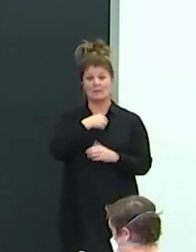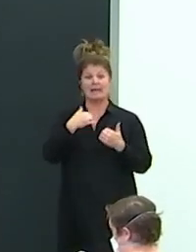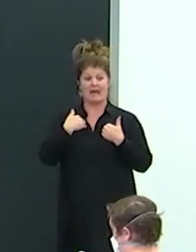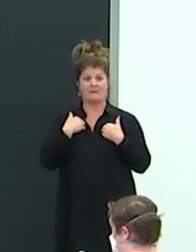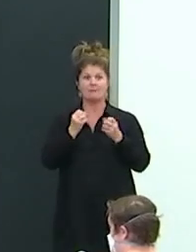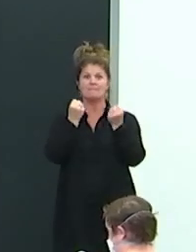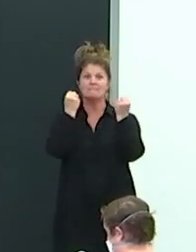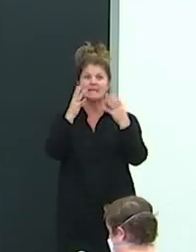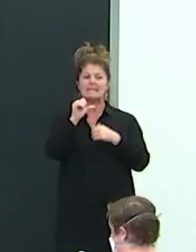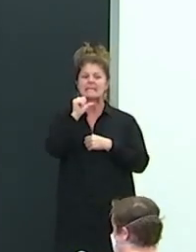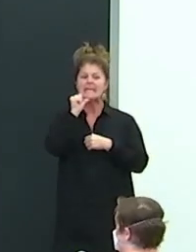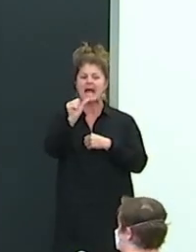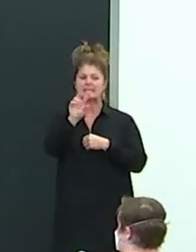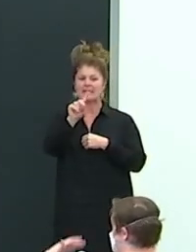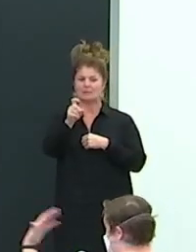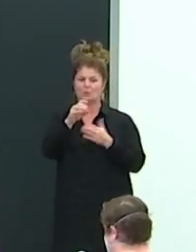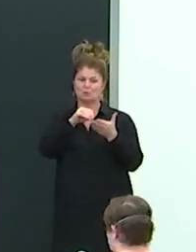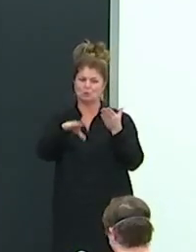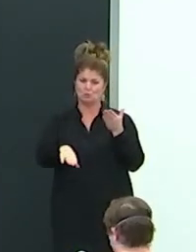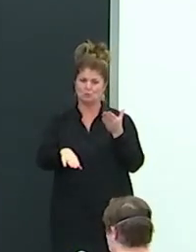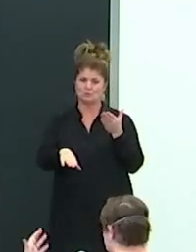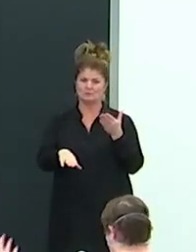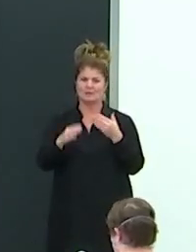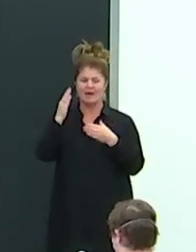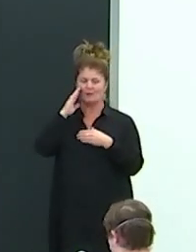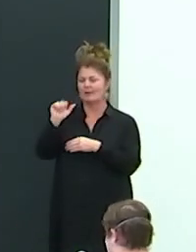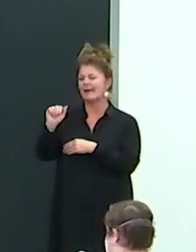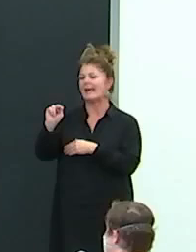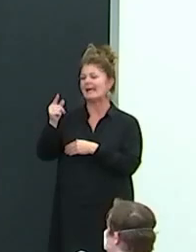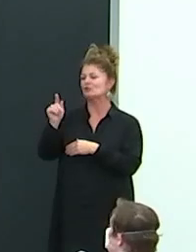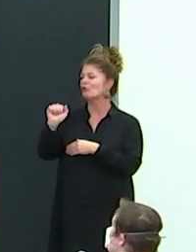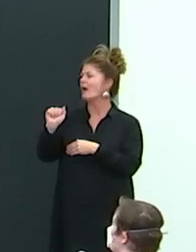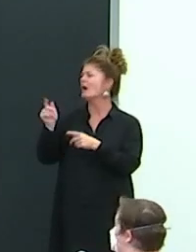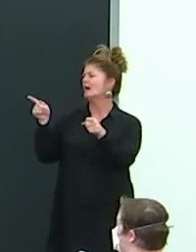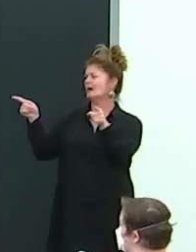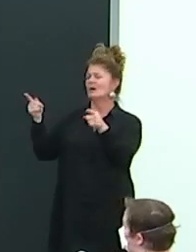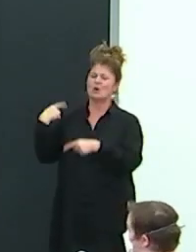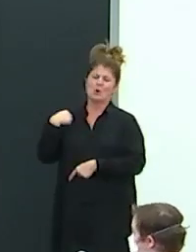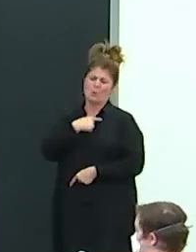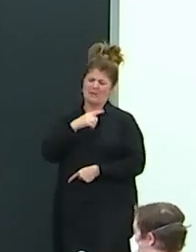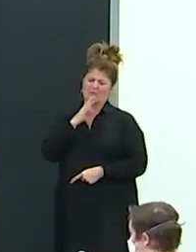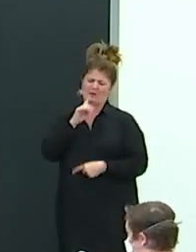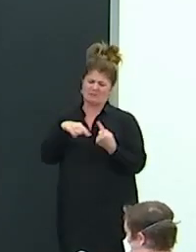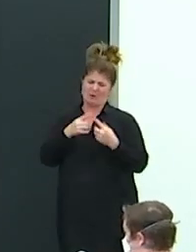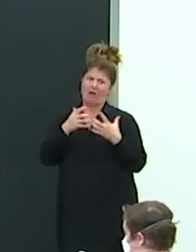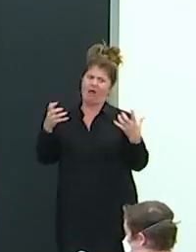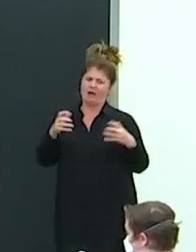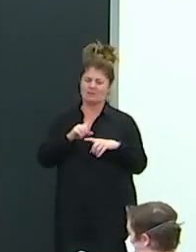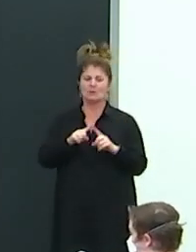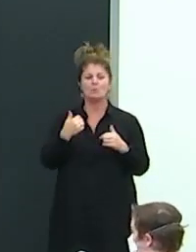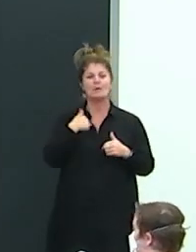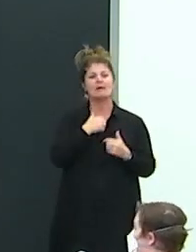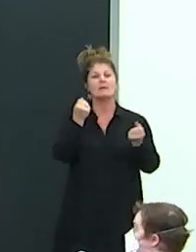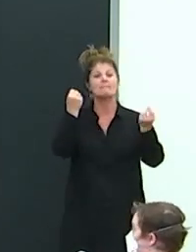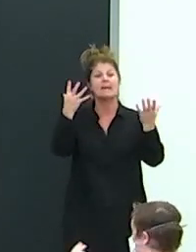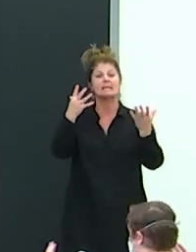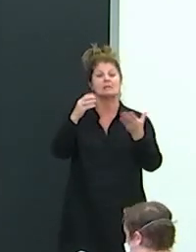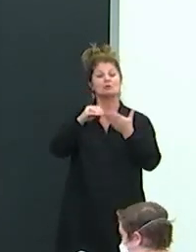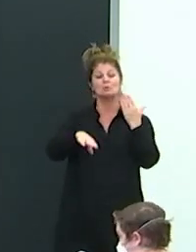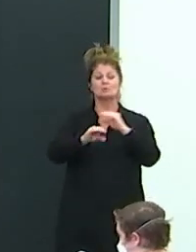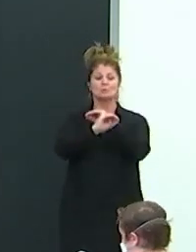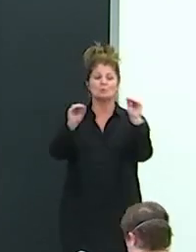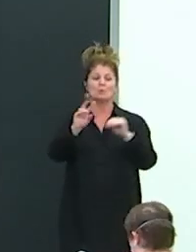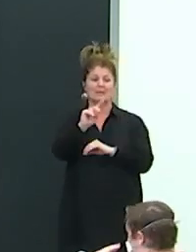undiagnosed students. I know, Angela, you and I have talked about this a lot. We have a lot of undiagnosed students who probably